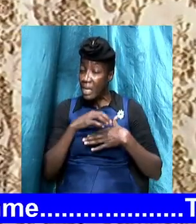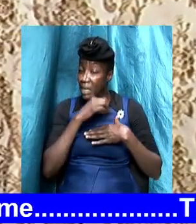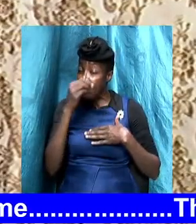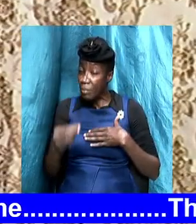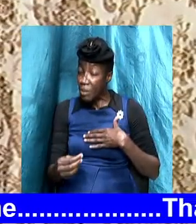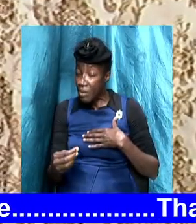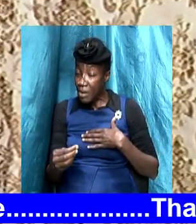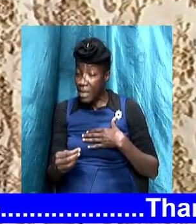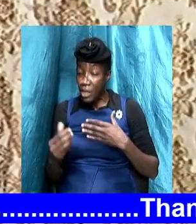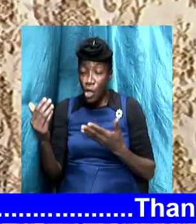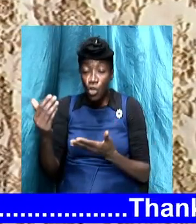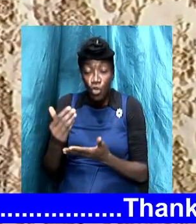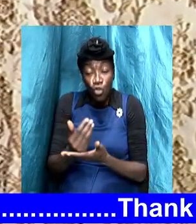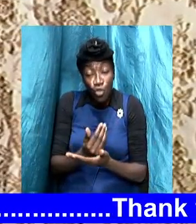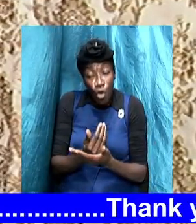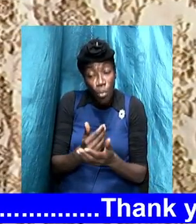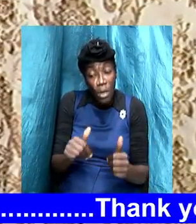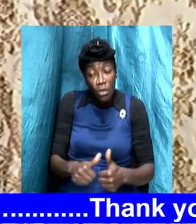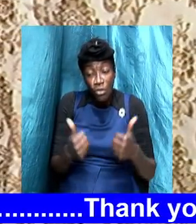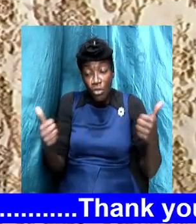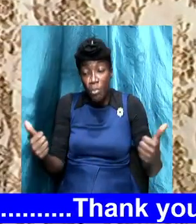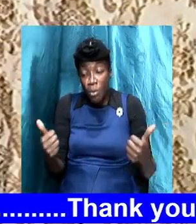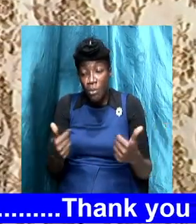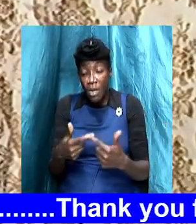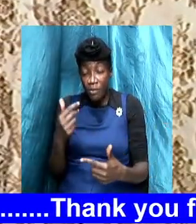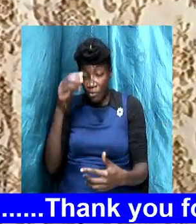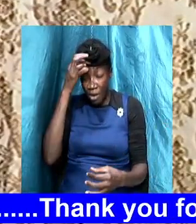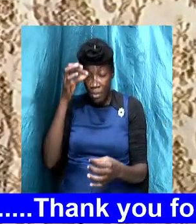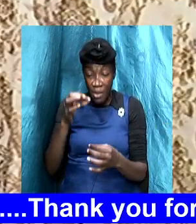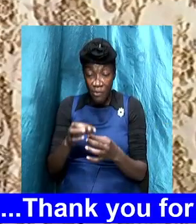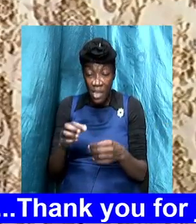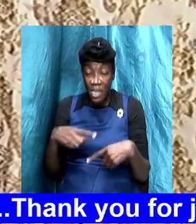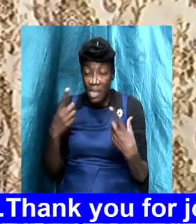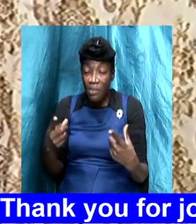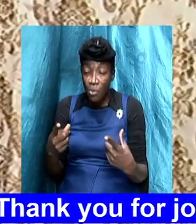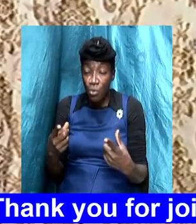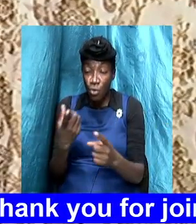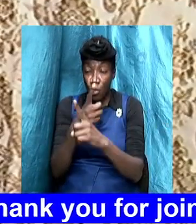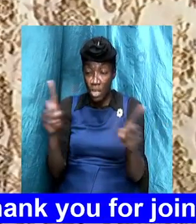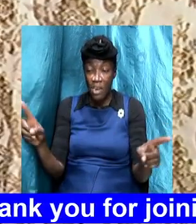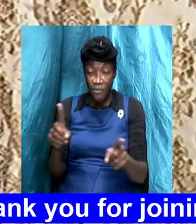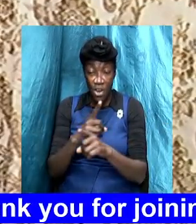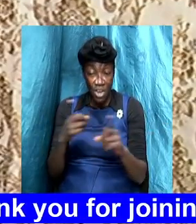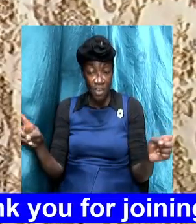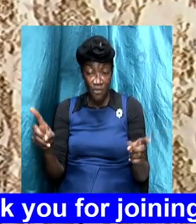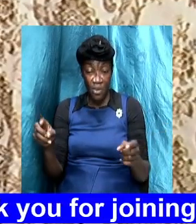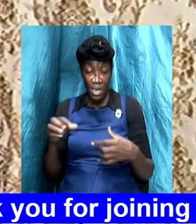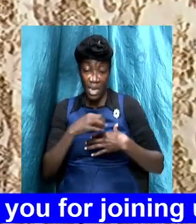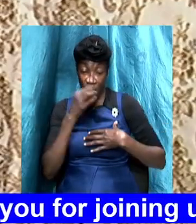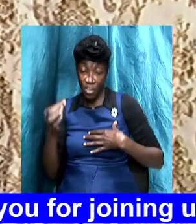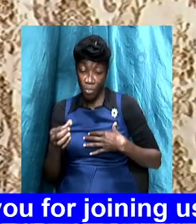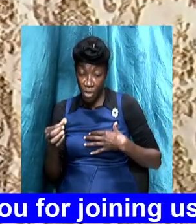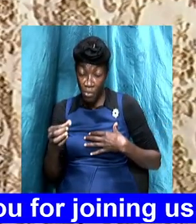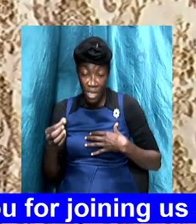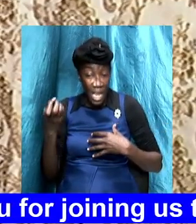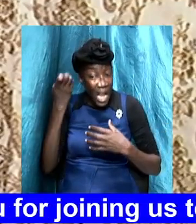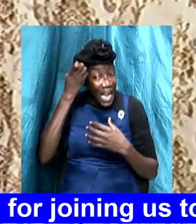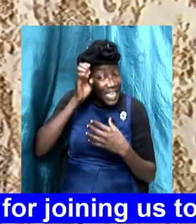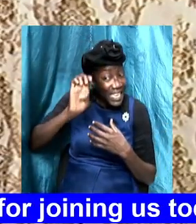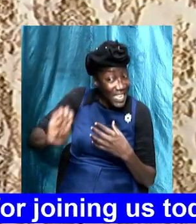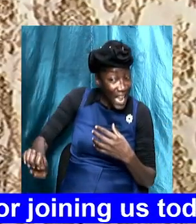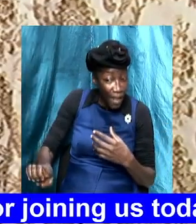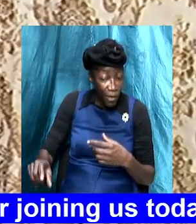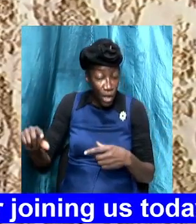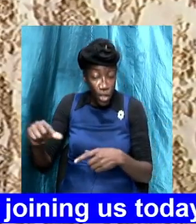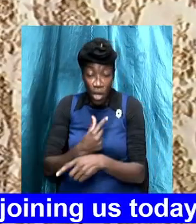last days some shall depart from the faith, giving heed to seducing spirits and doctrines of devils. Oh God, it will declare that in the last